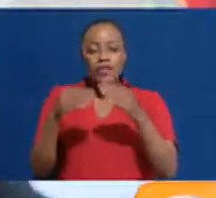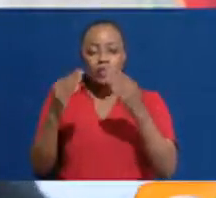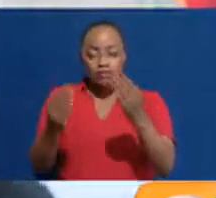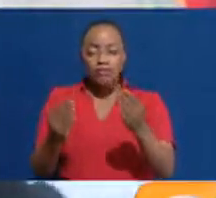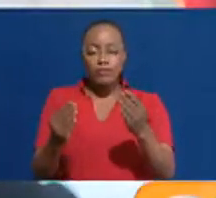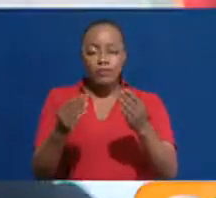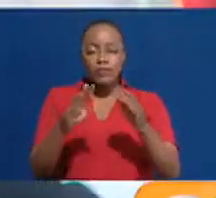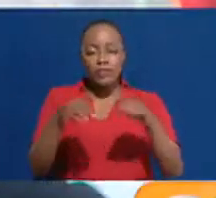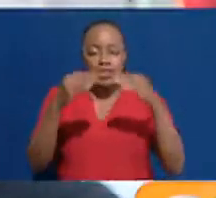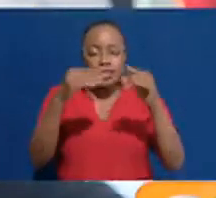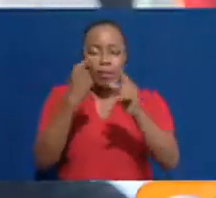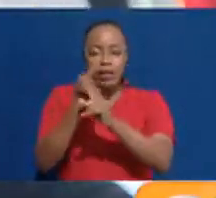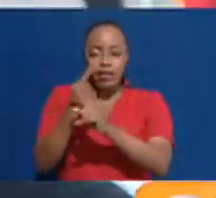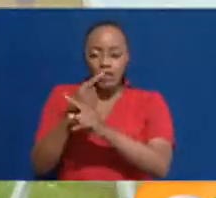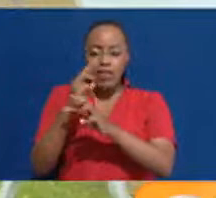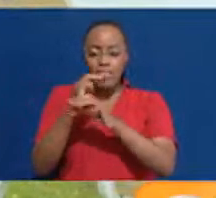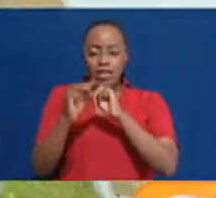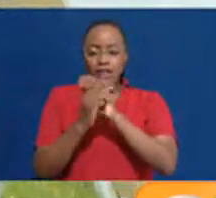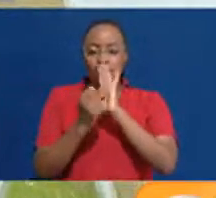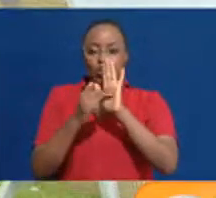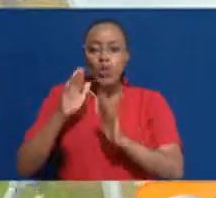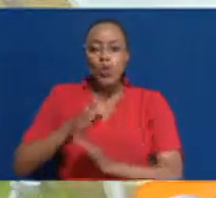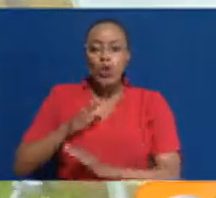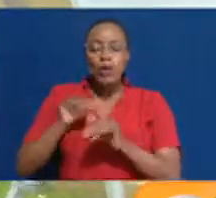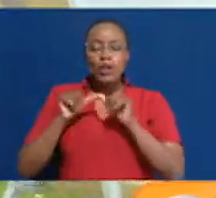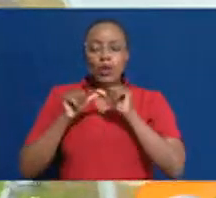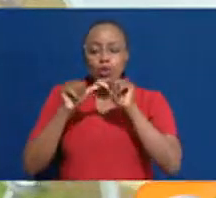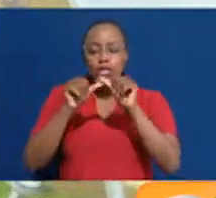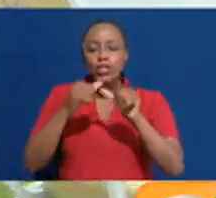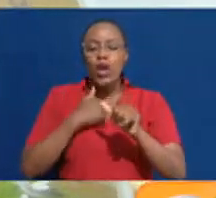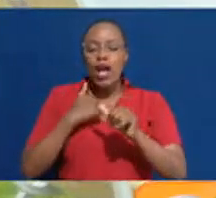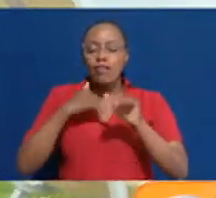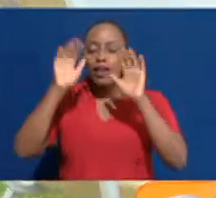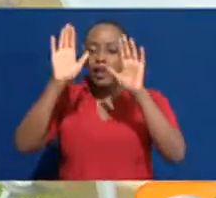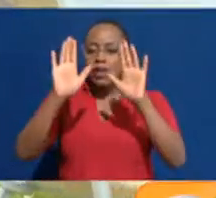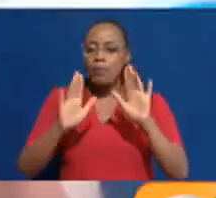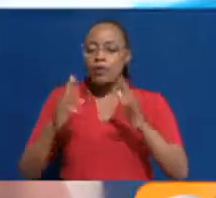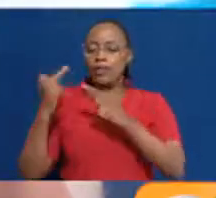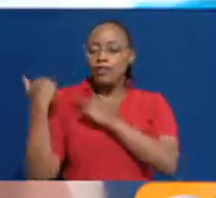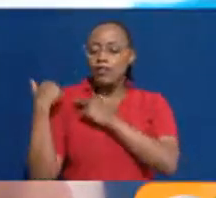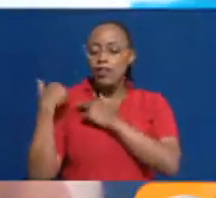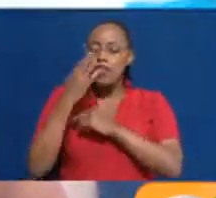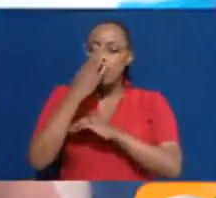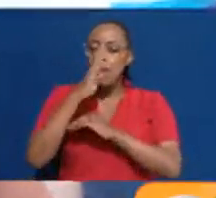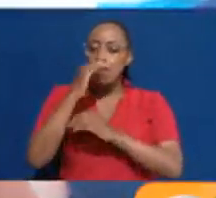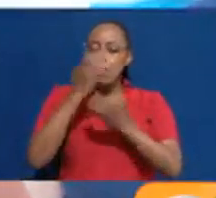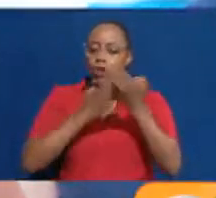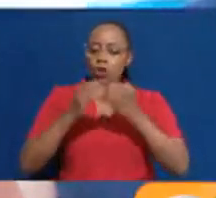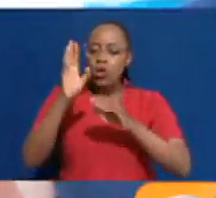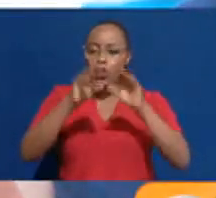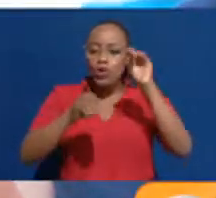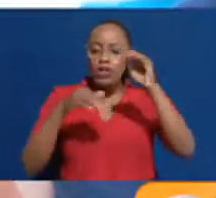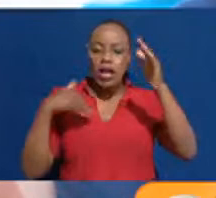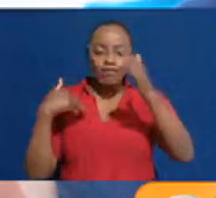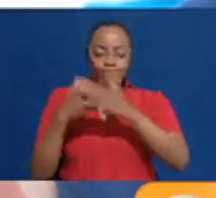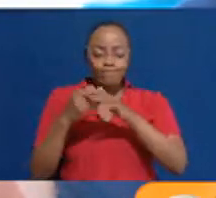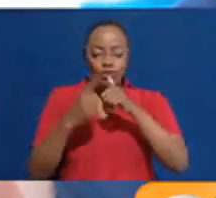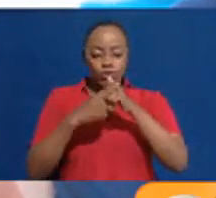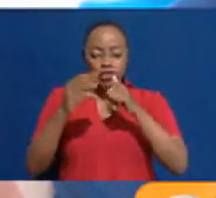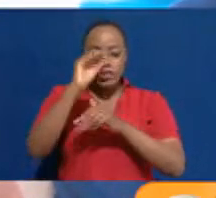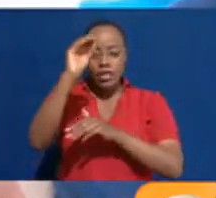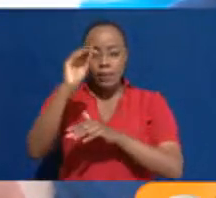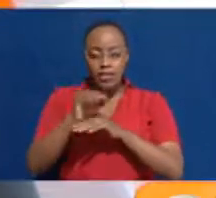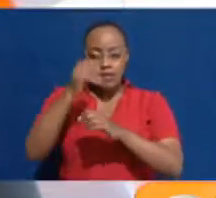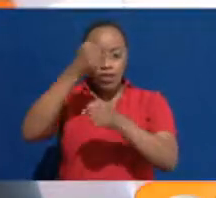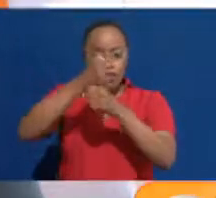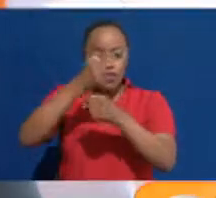supply. Statistics show women have continued to play a critical role in the blue economy, contributing up to 60% of